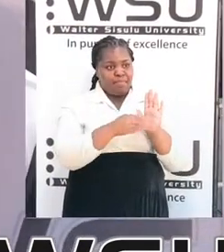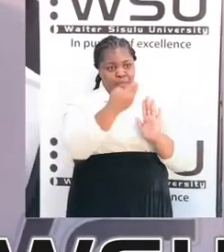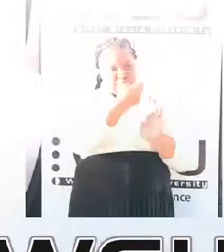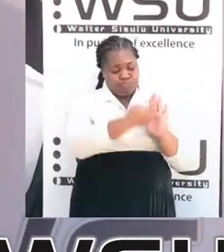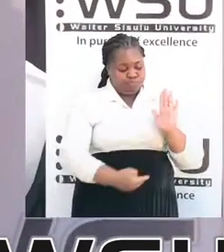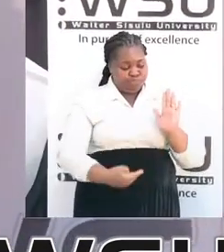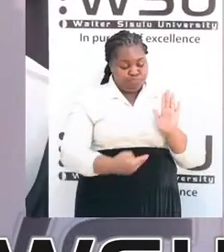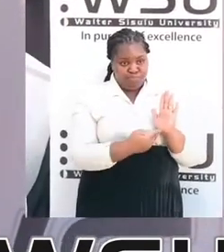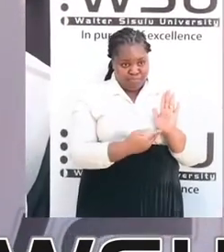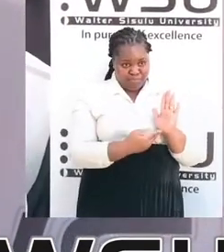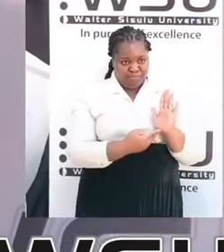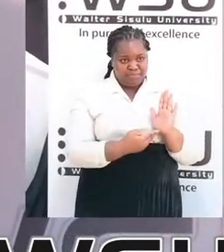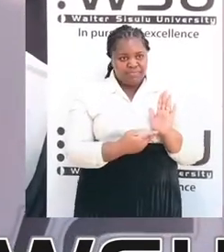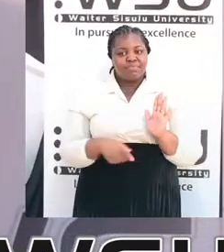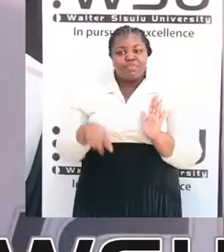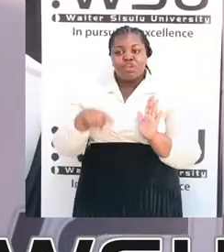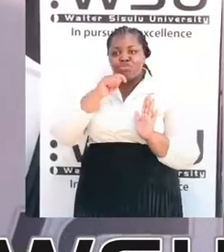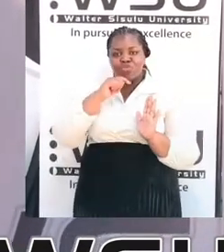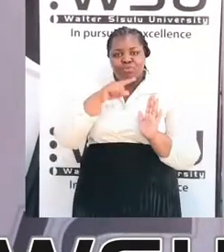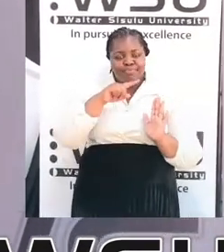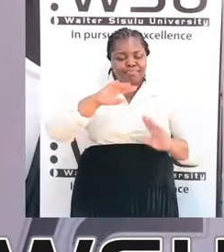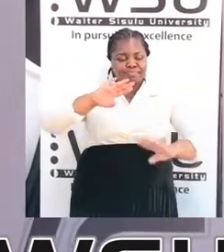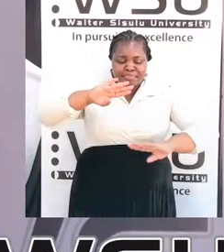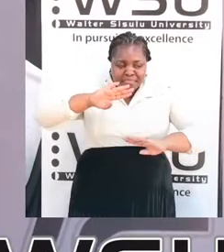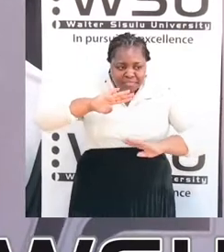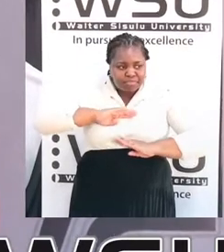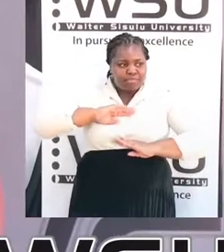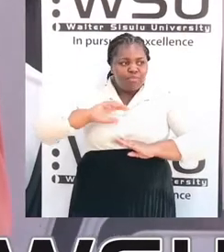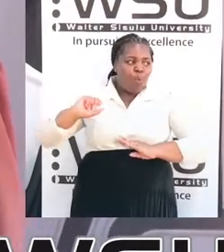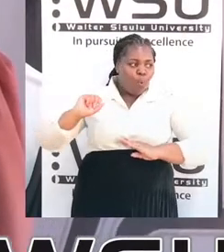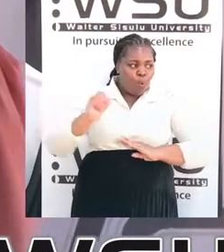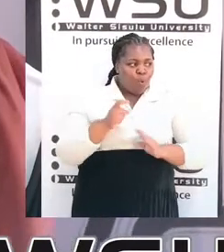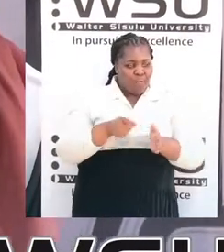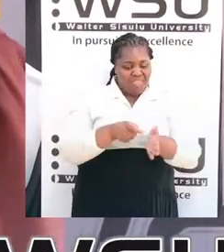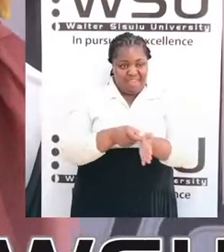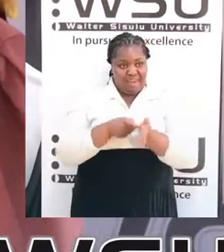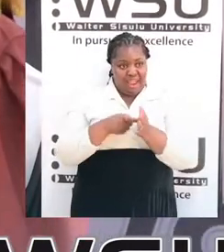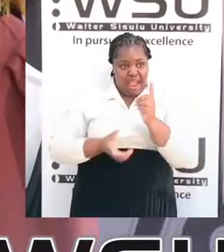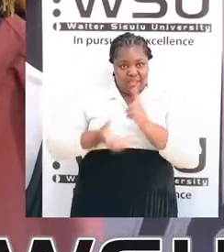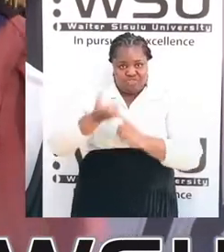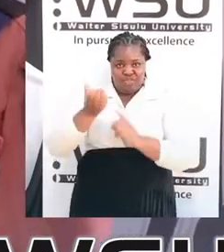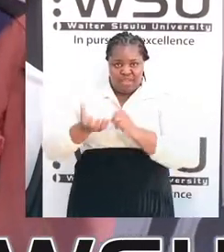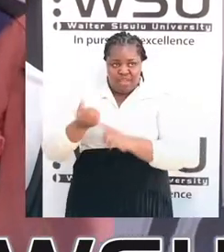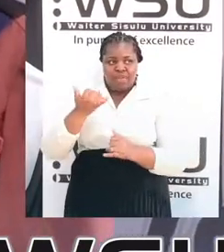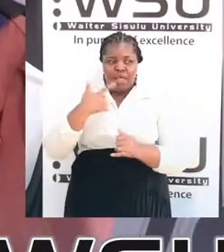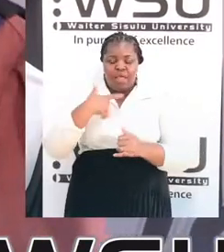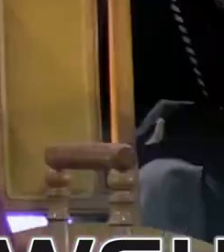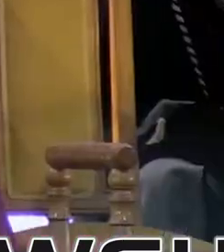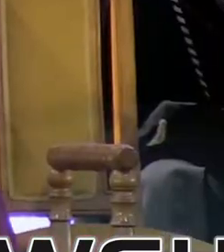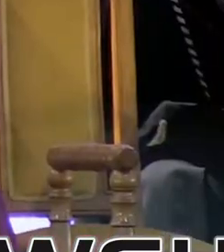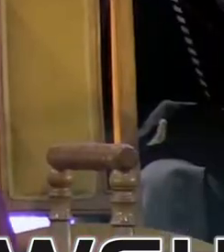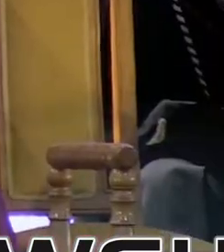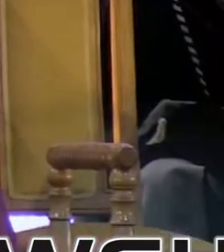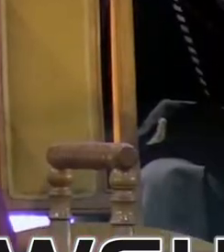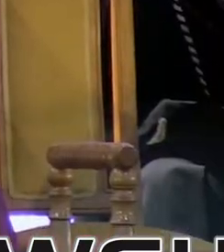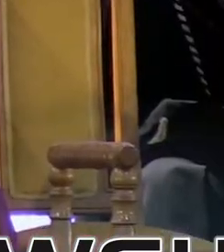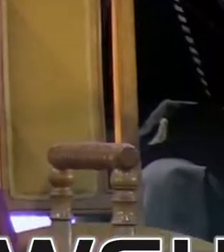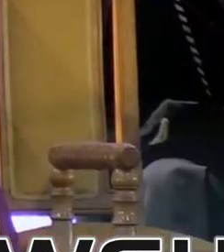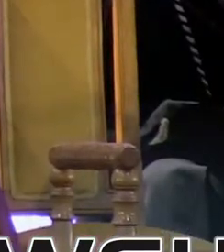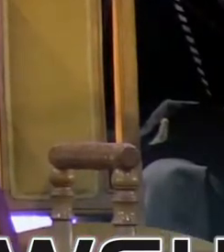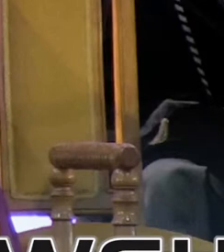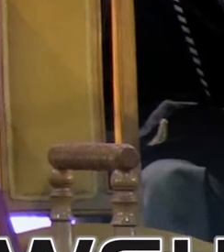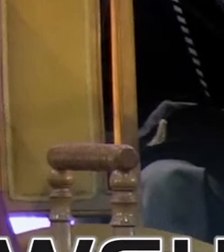program have duly satisfied all the requirements, and I have the honor to request that they